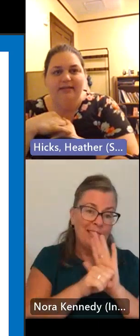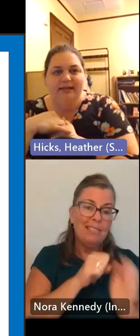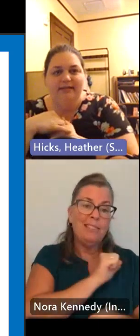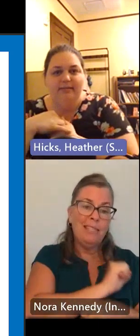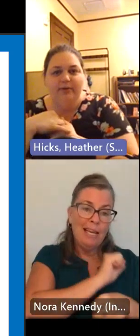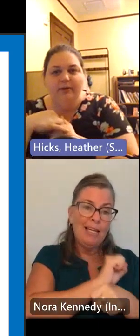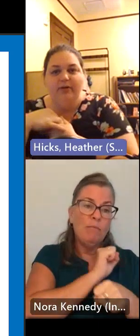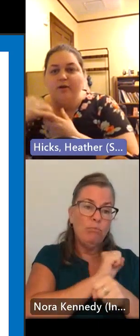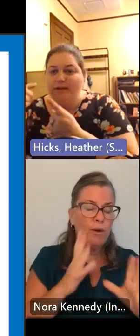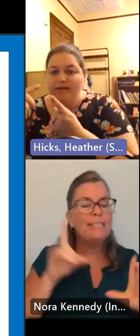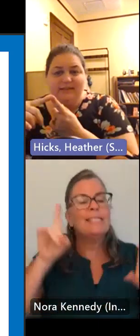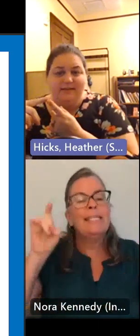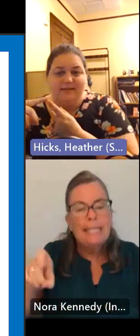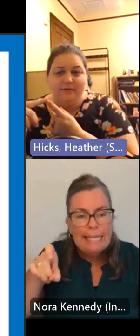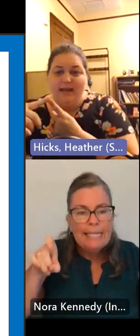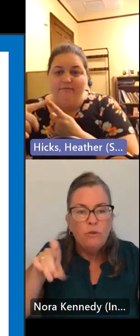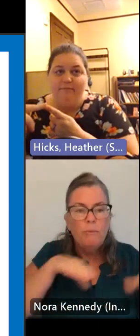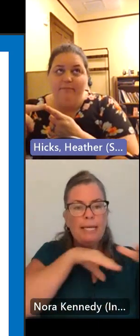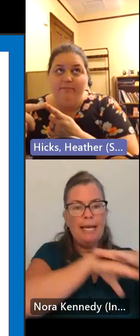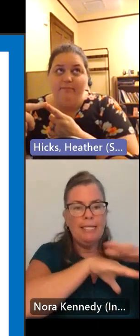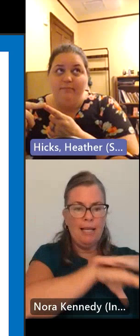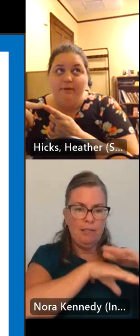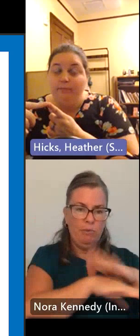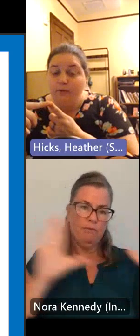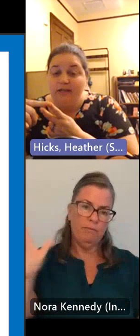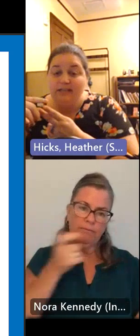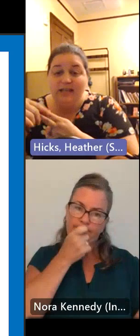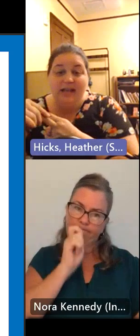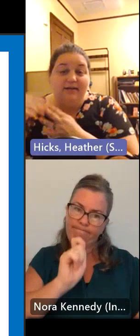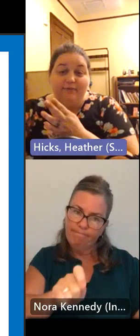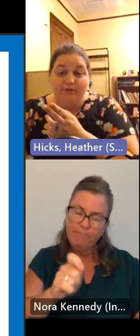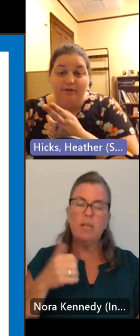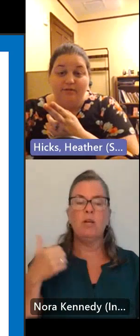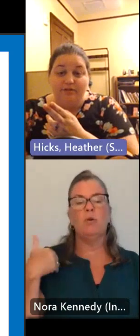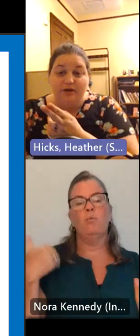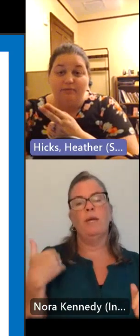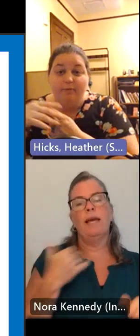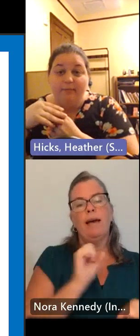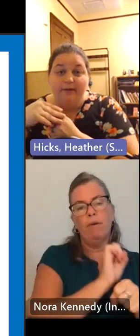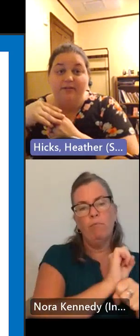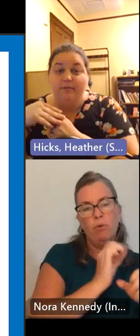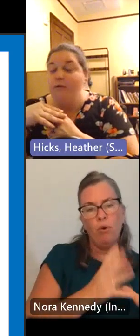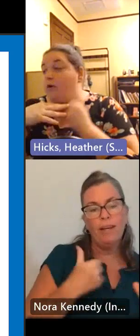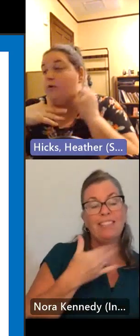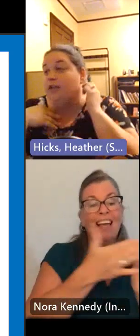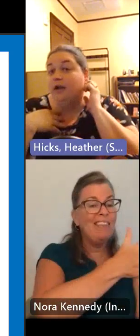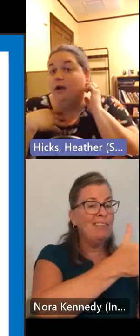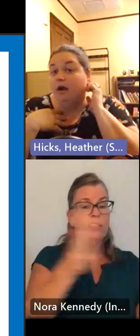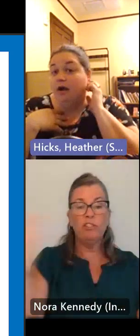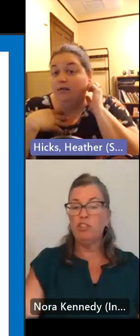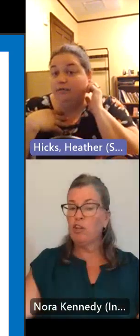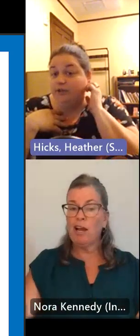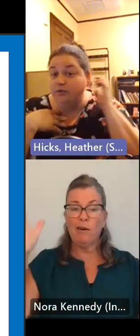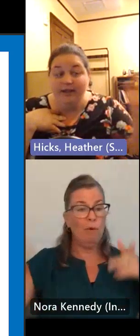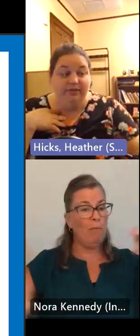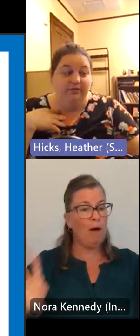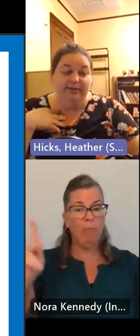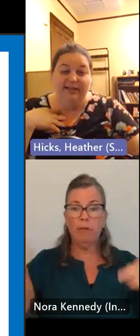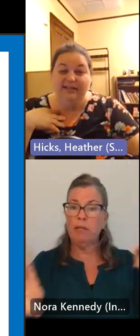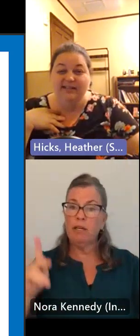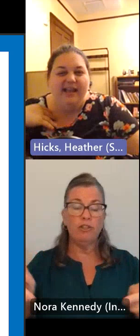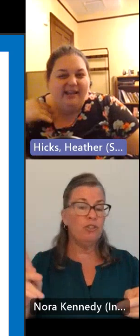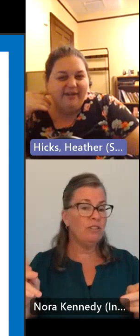has to be accessible. We have employees and of course our general population that we work with, all of which who